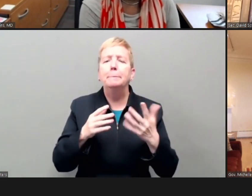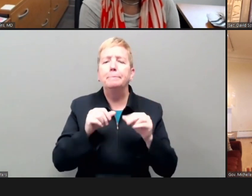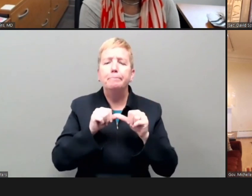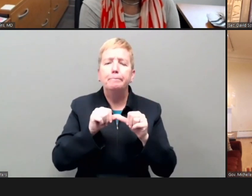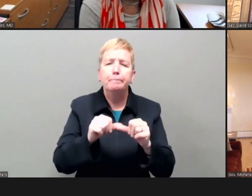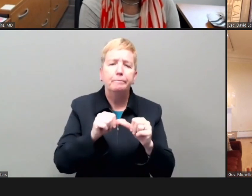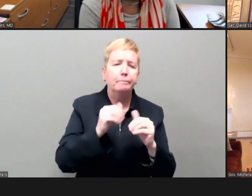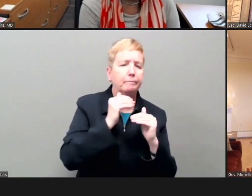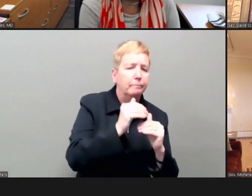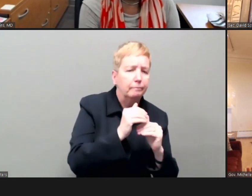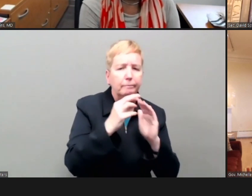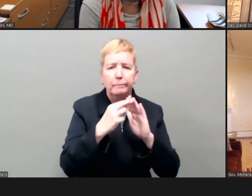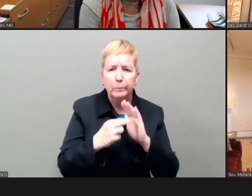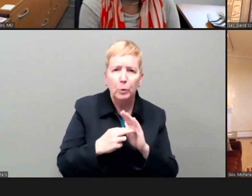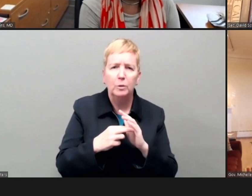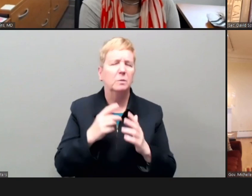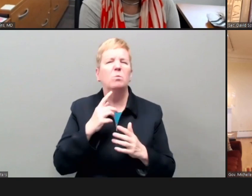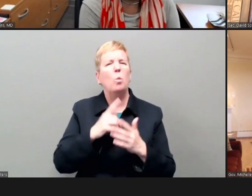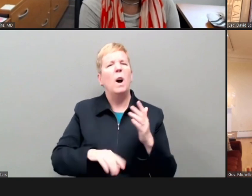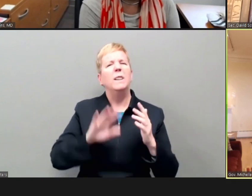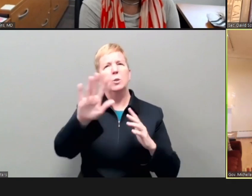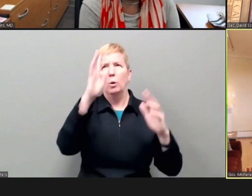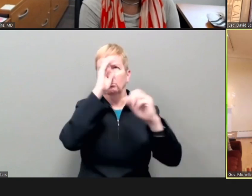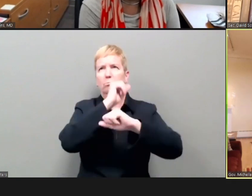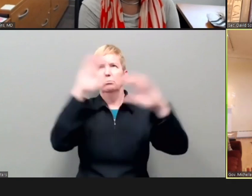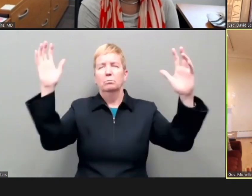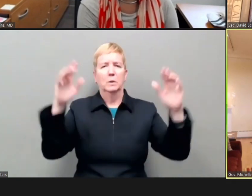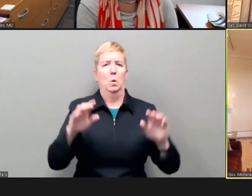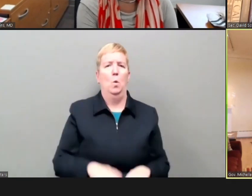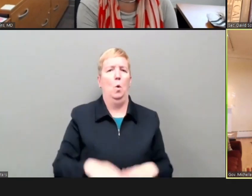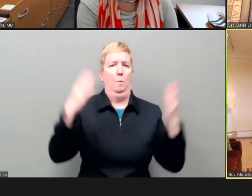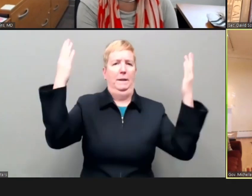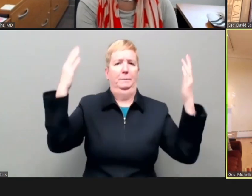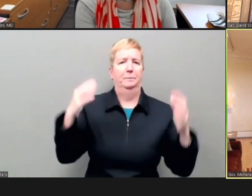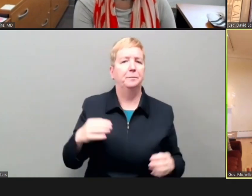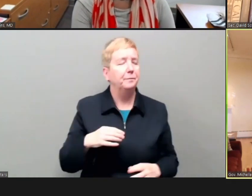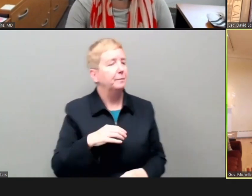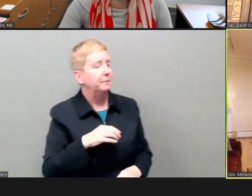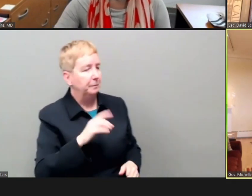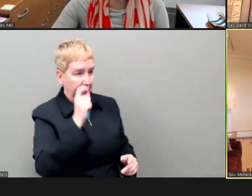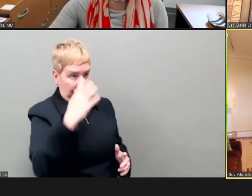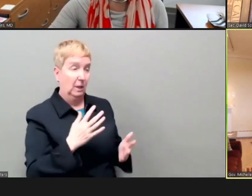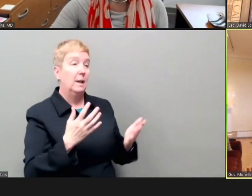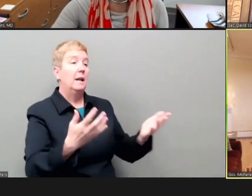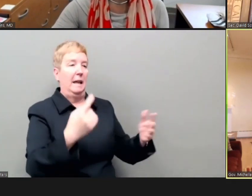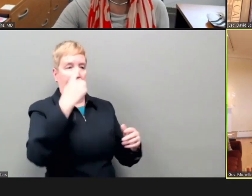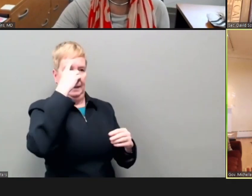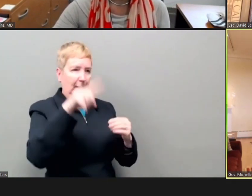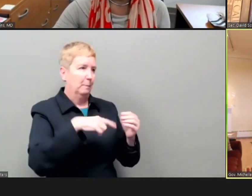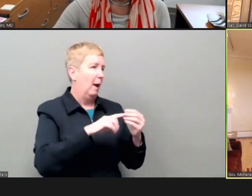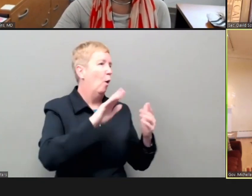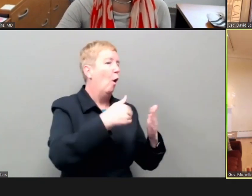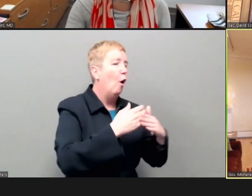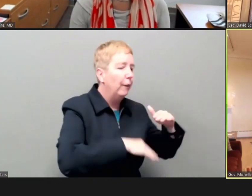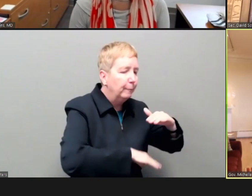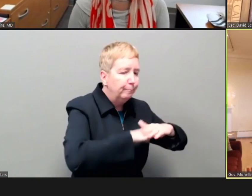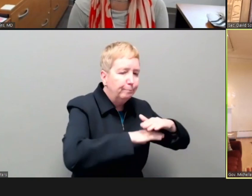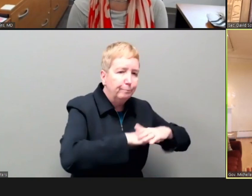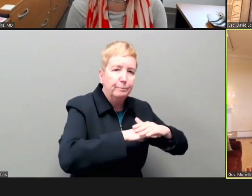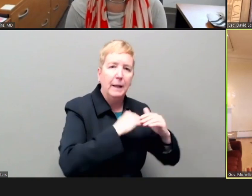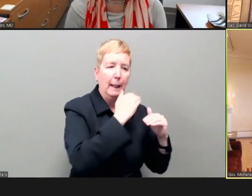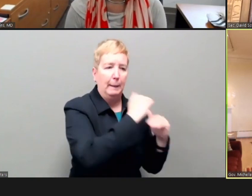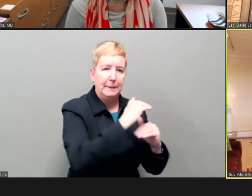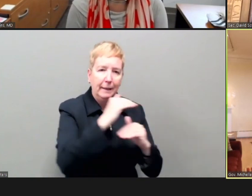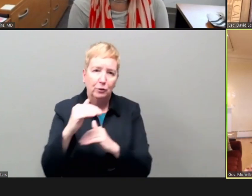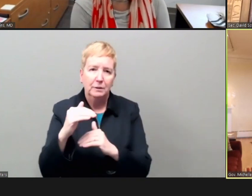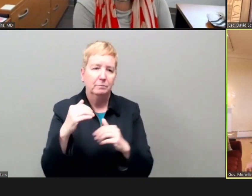envision as reopening on June 30th? Thank you. Think about all of the capacity limitations, right? Those are all going to go